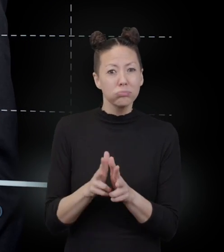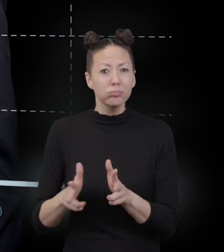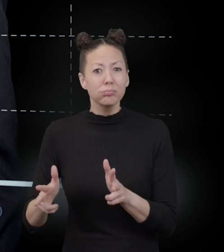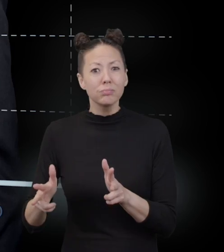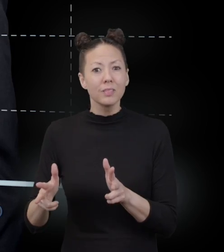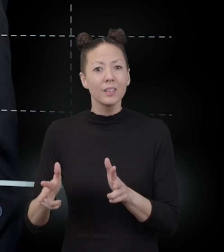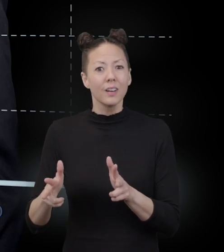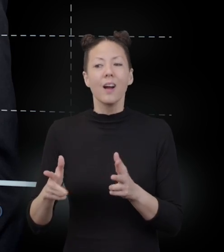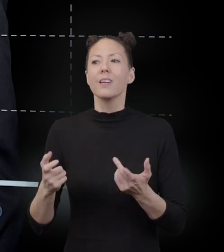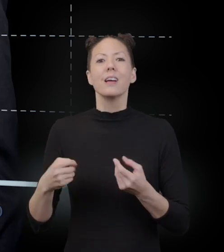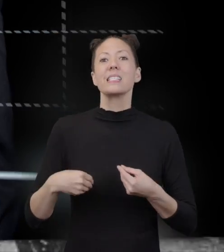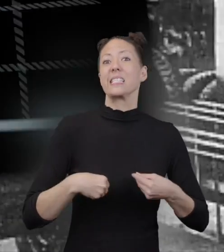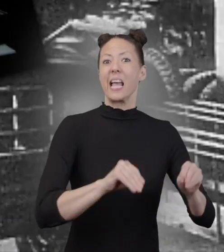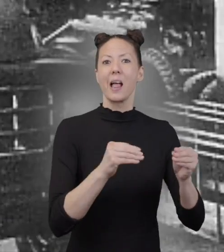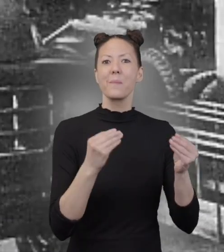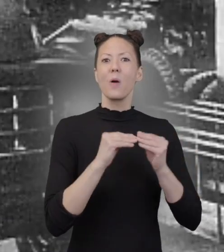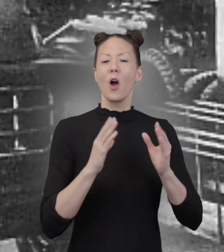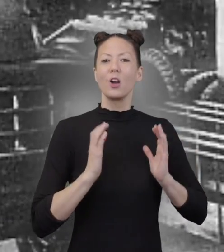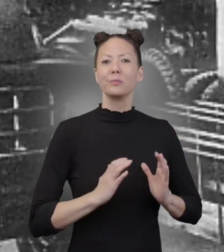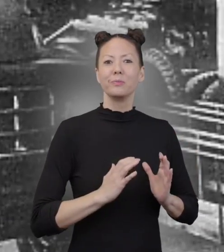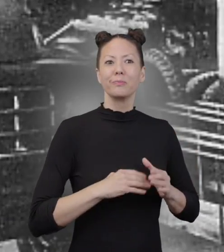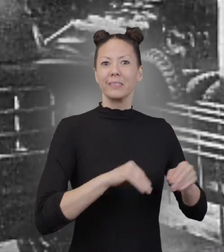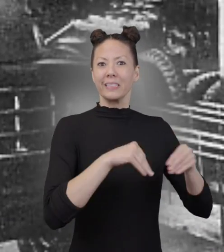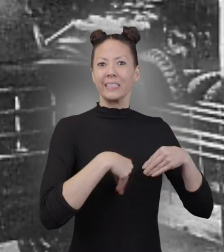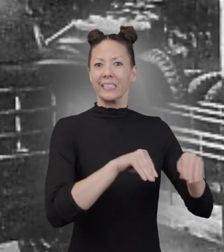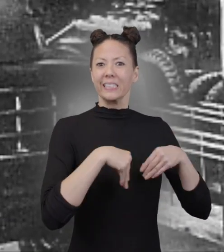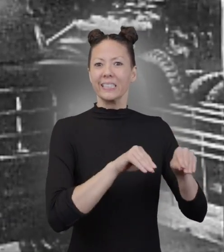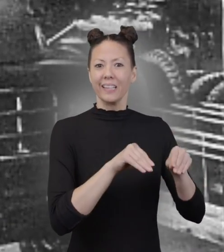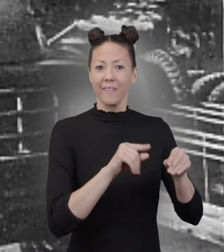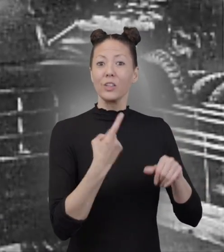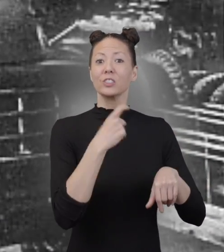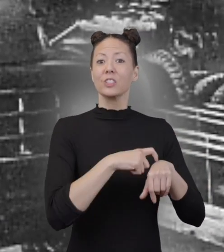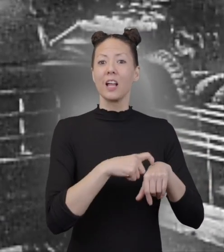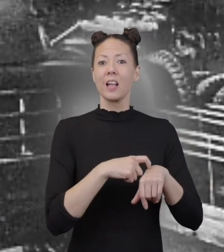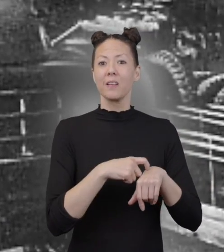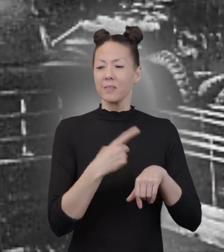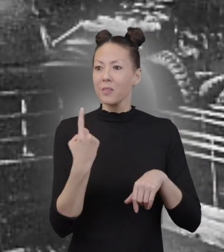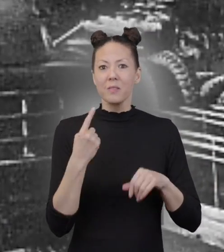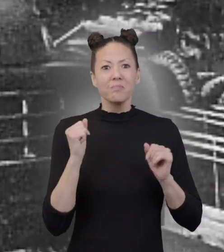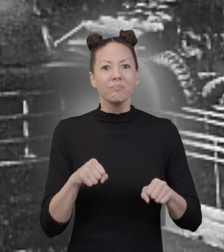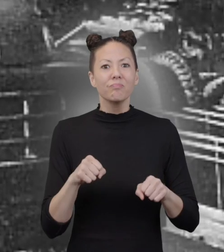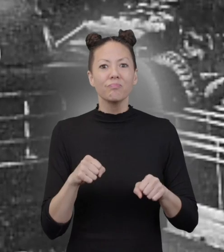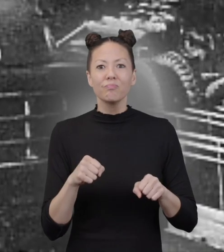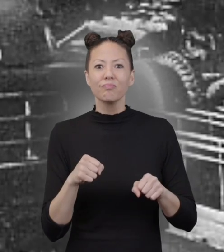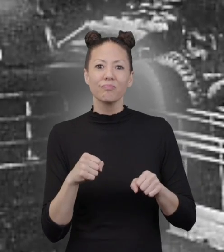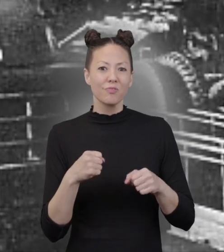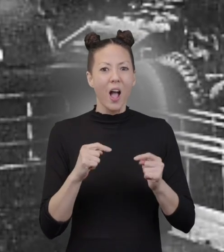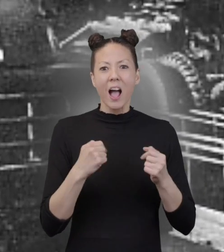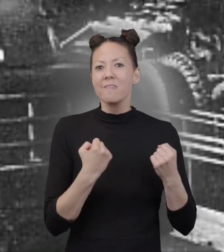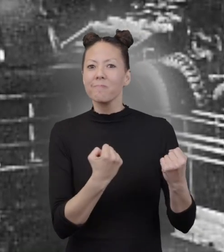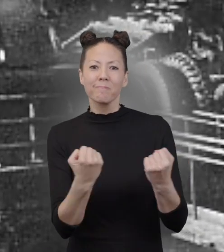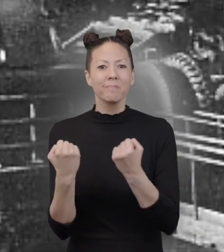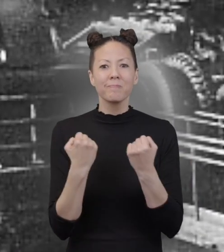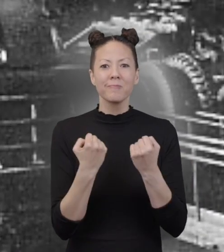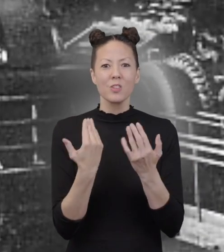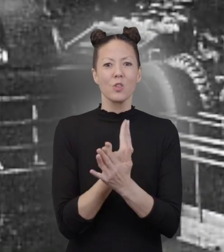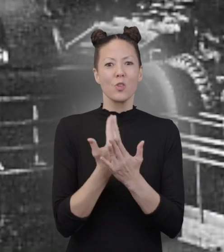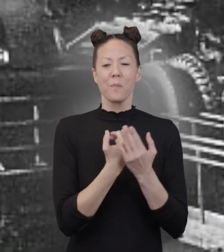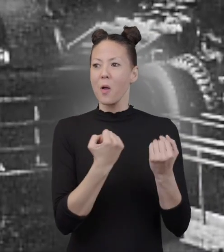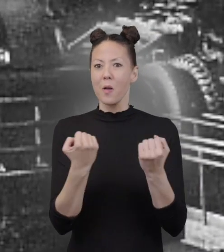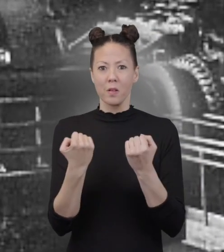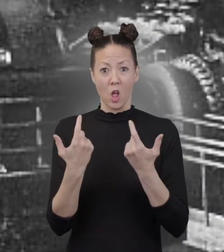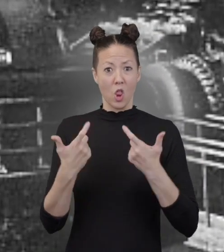to customers. For the first time, someone was able to crank out brand new automobiles in large